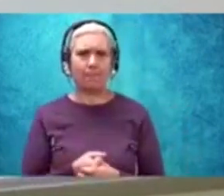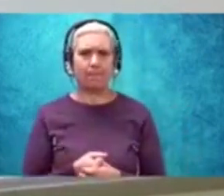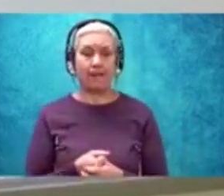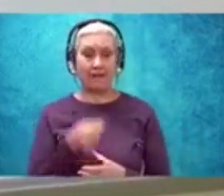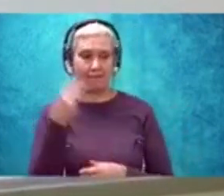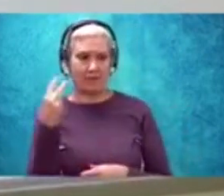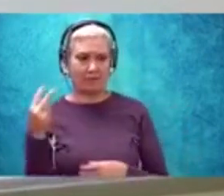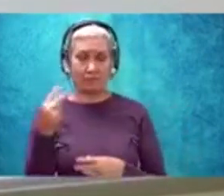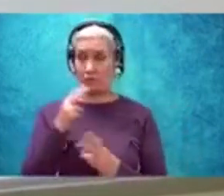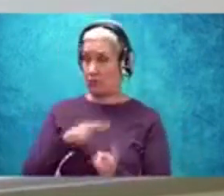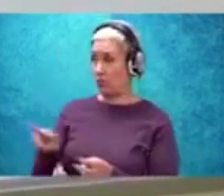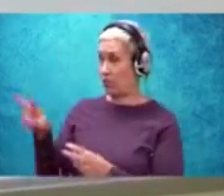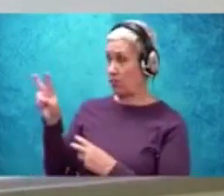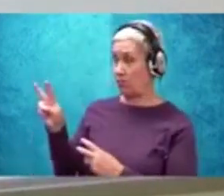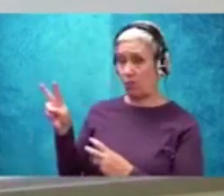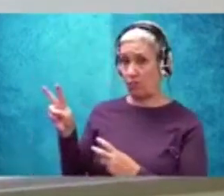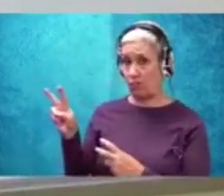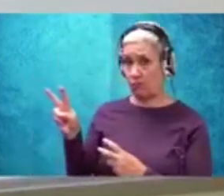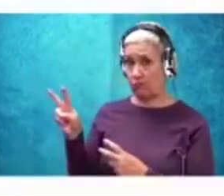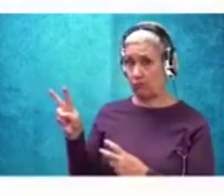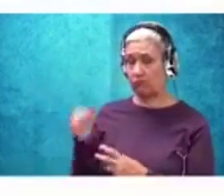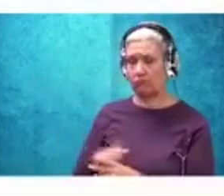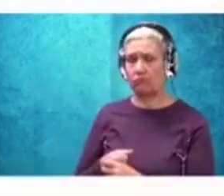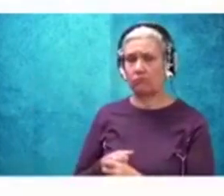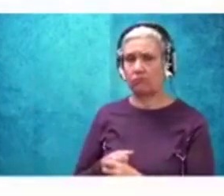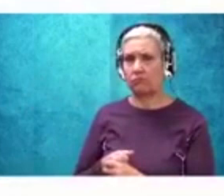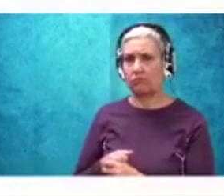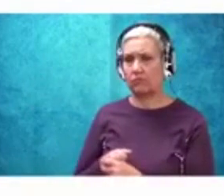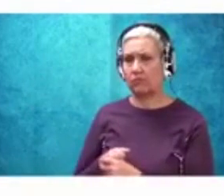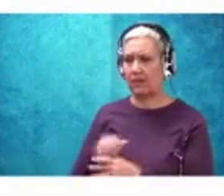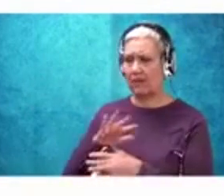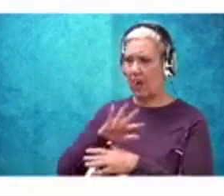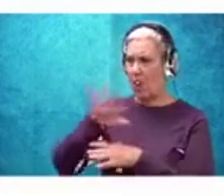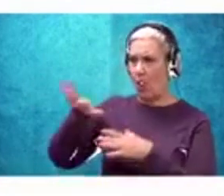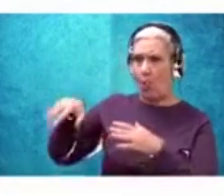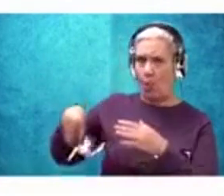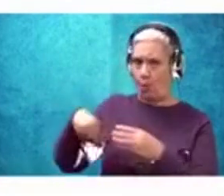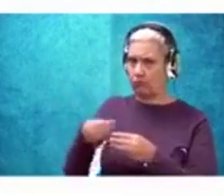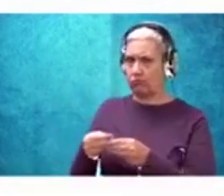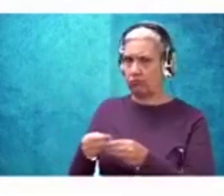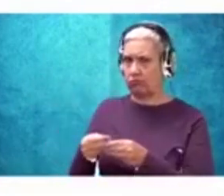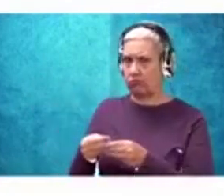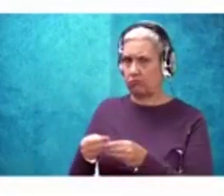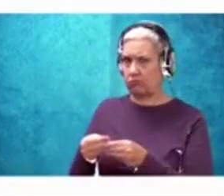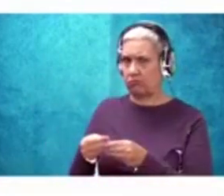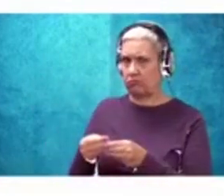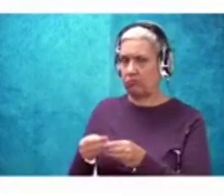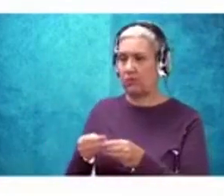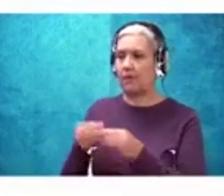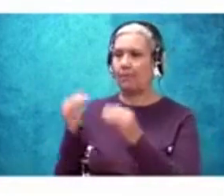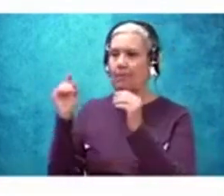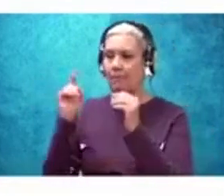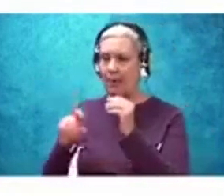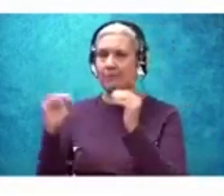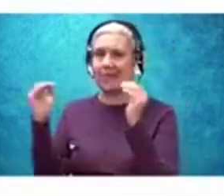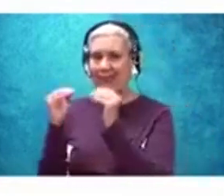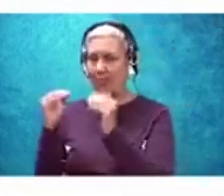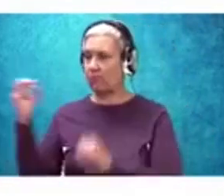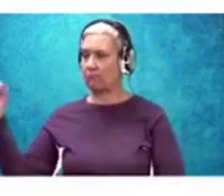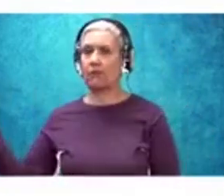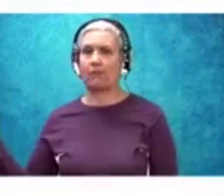this particular expression on the left-hand side, this entire quantity must be equal to